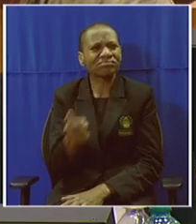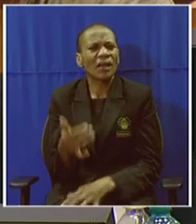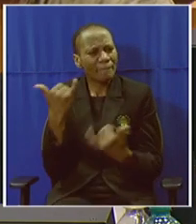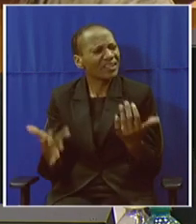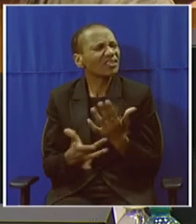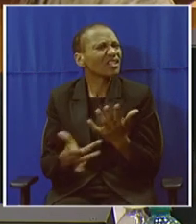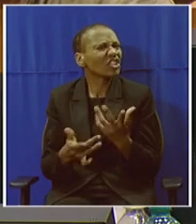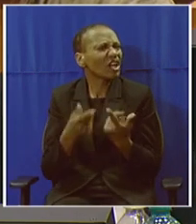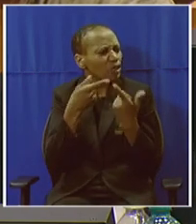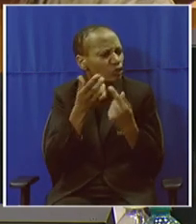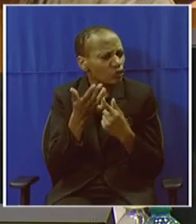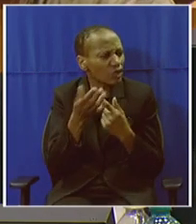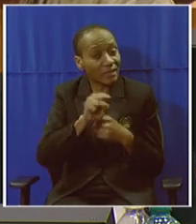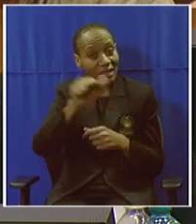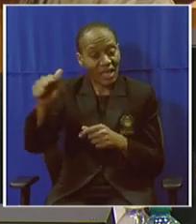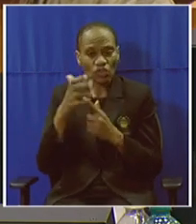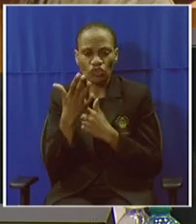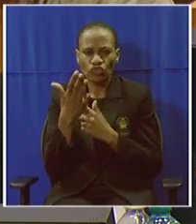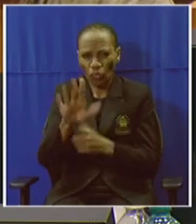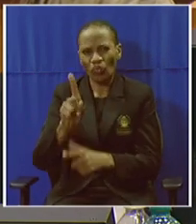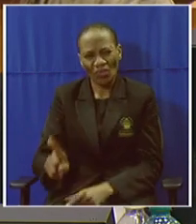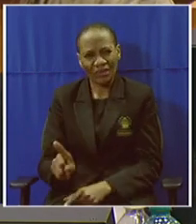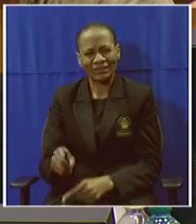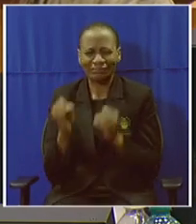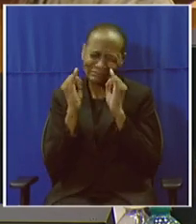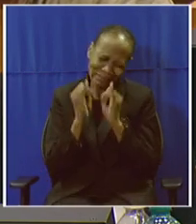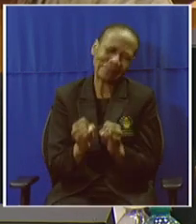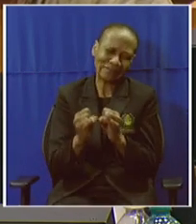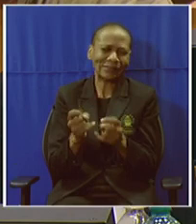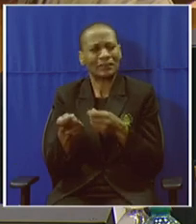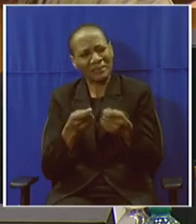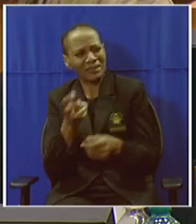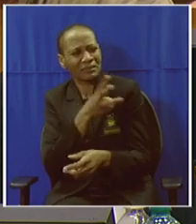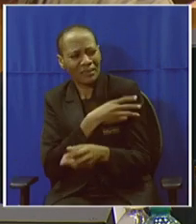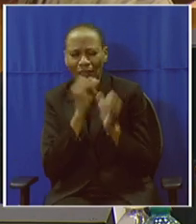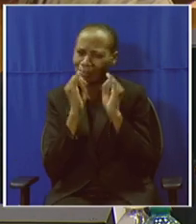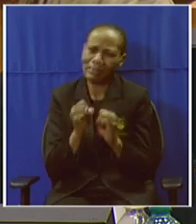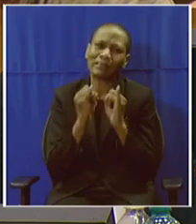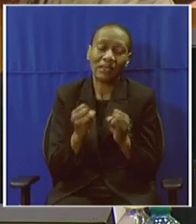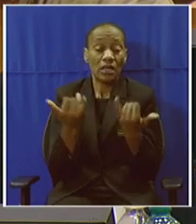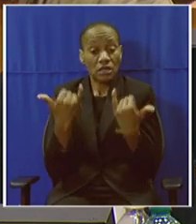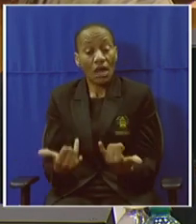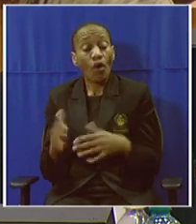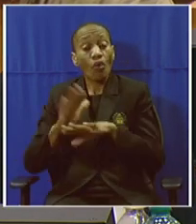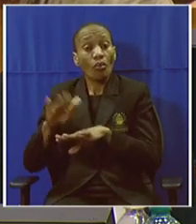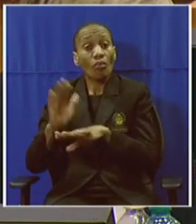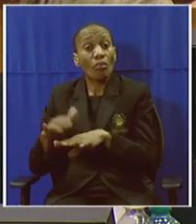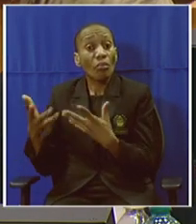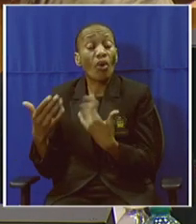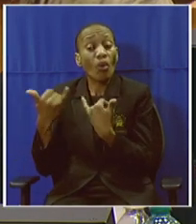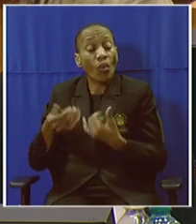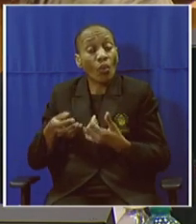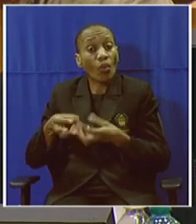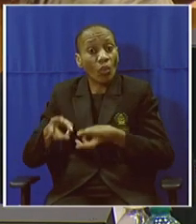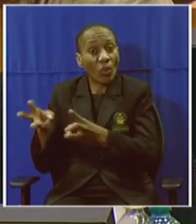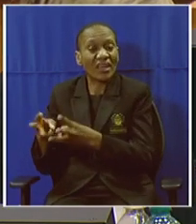division, SAA Technical, is so badly run that pirate parts may have been used in SAA